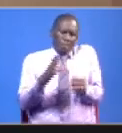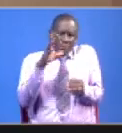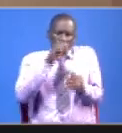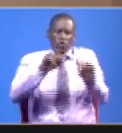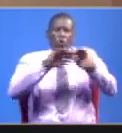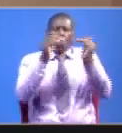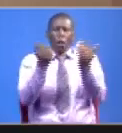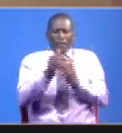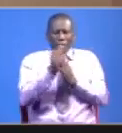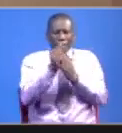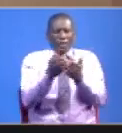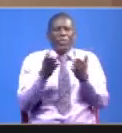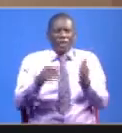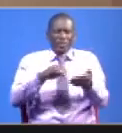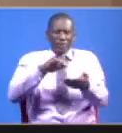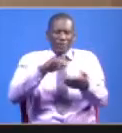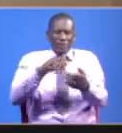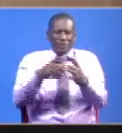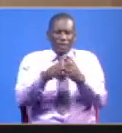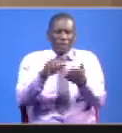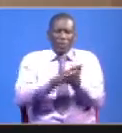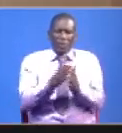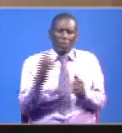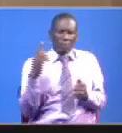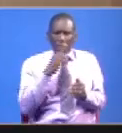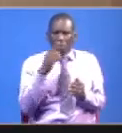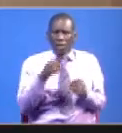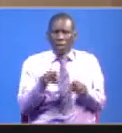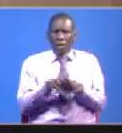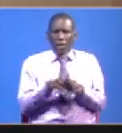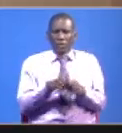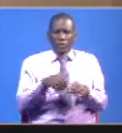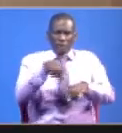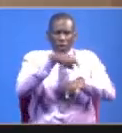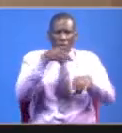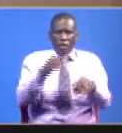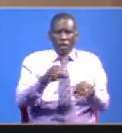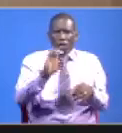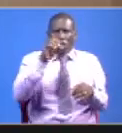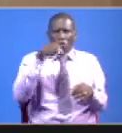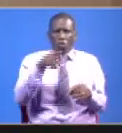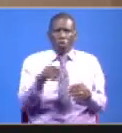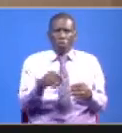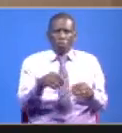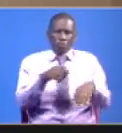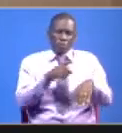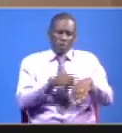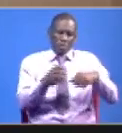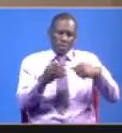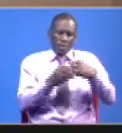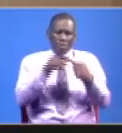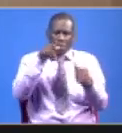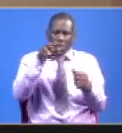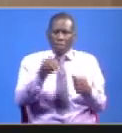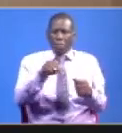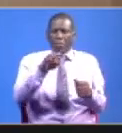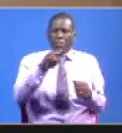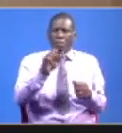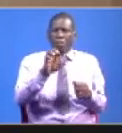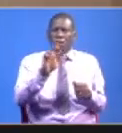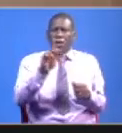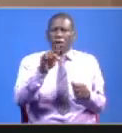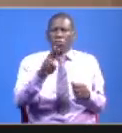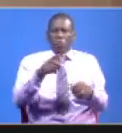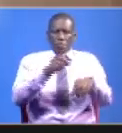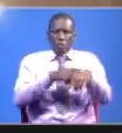to get more intense. The hours are starting to get longer and longer. I left the COP site at 8 p.m. Baku time, which is about 7